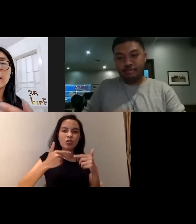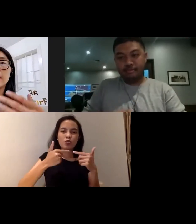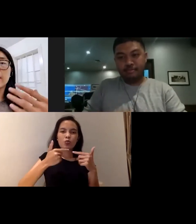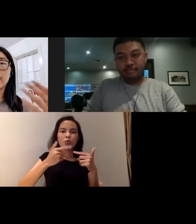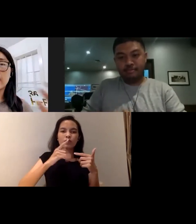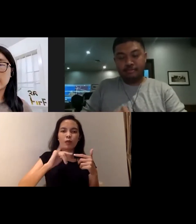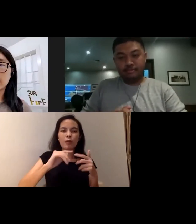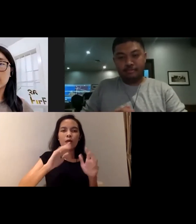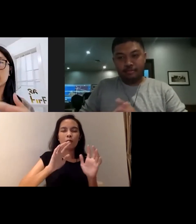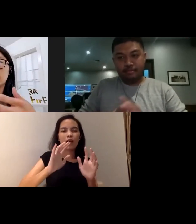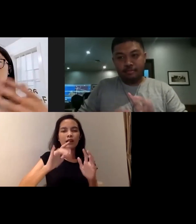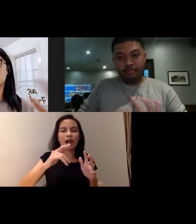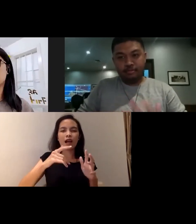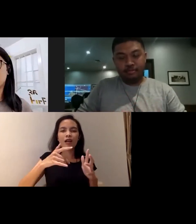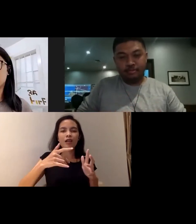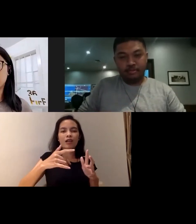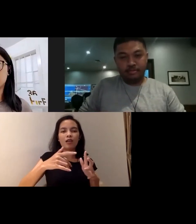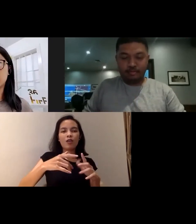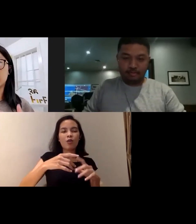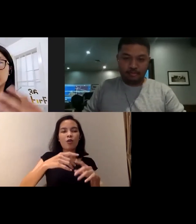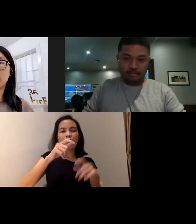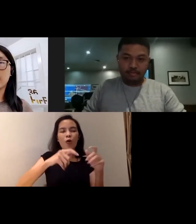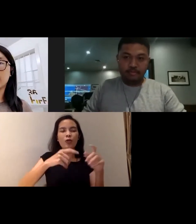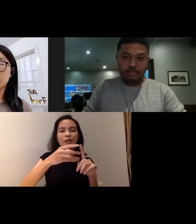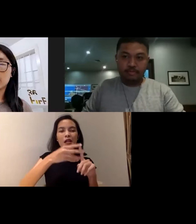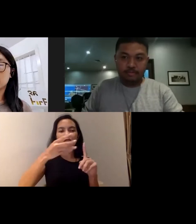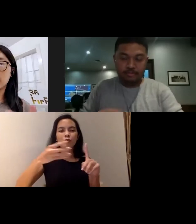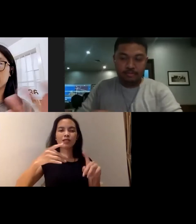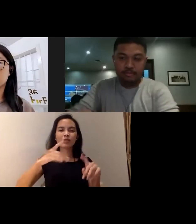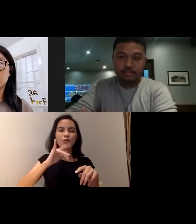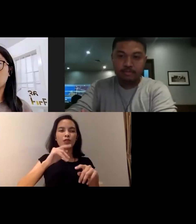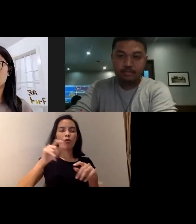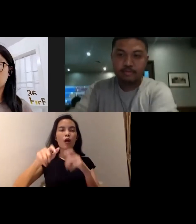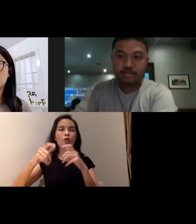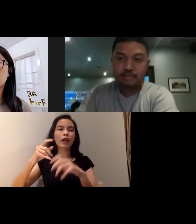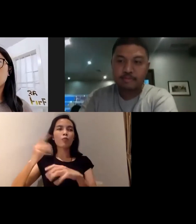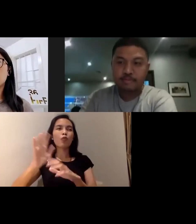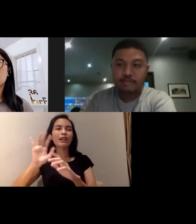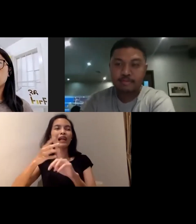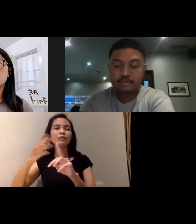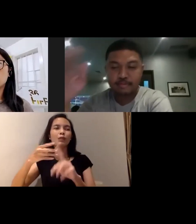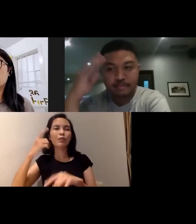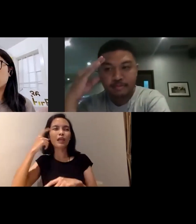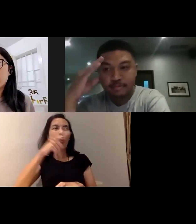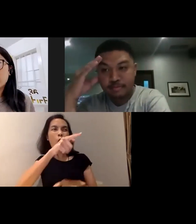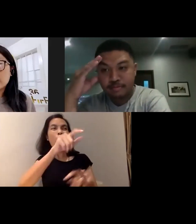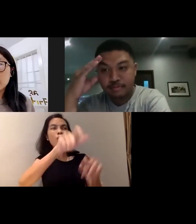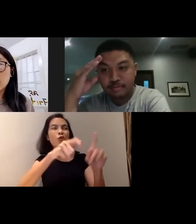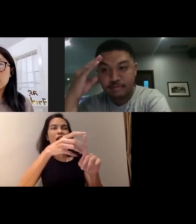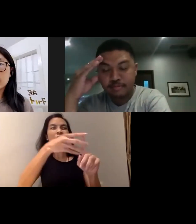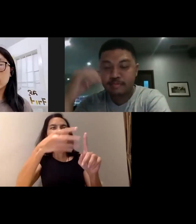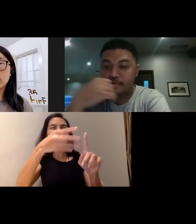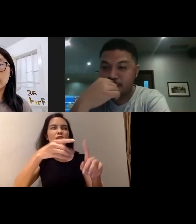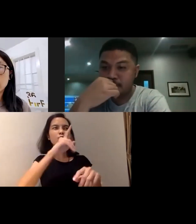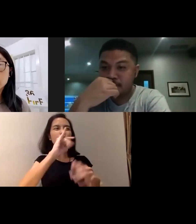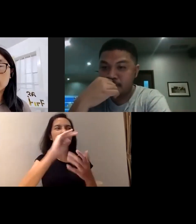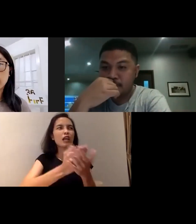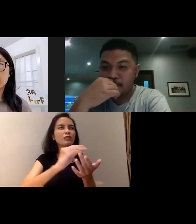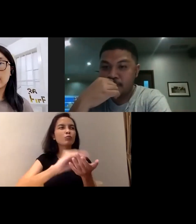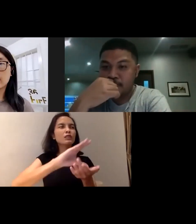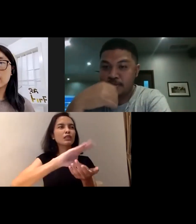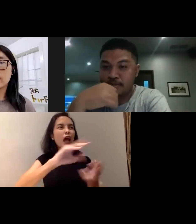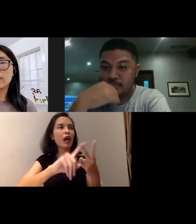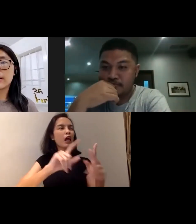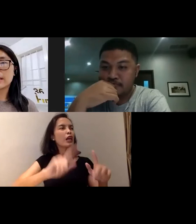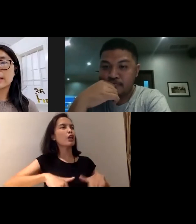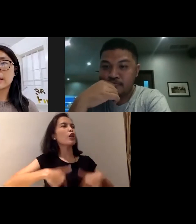pay, they have high salary, and then they will adopt baby, and the lives are wonderful. So that's also an issue,